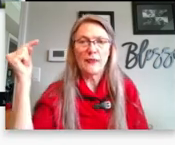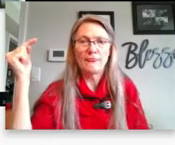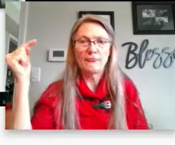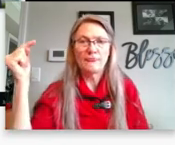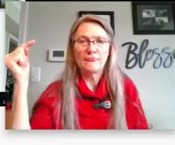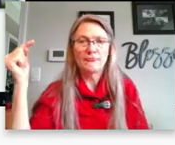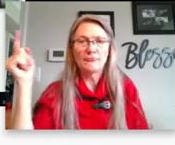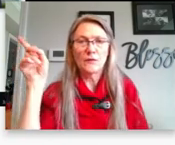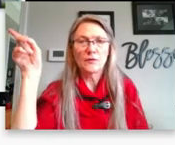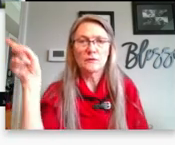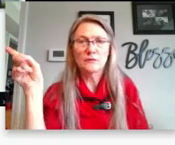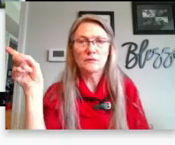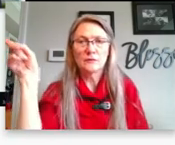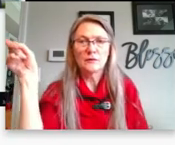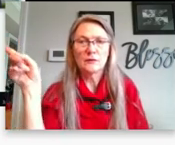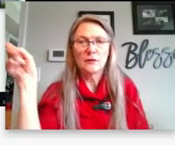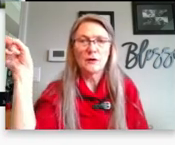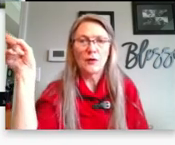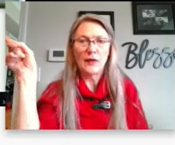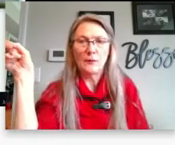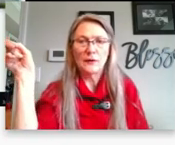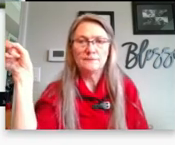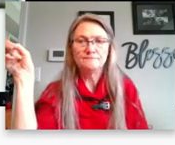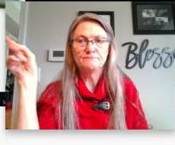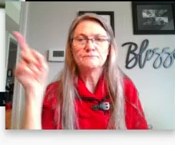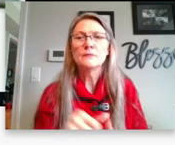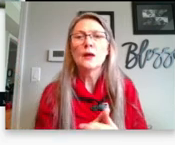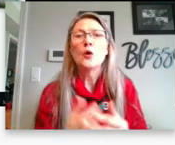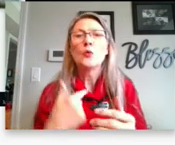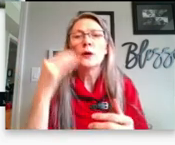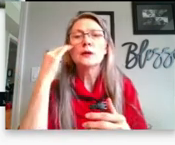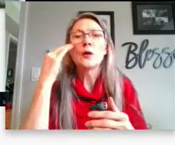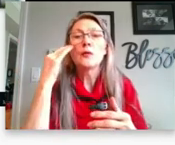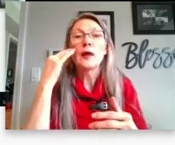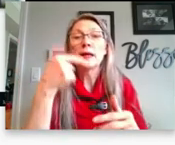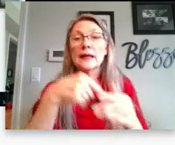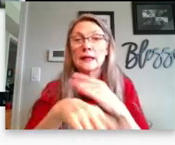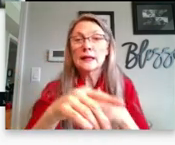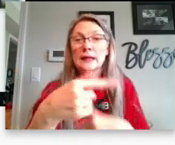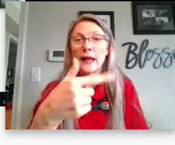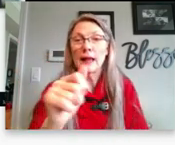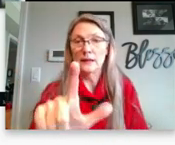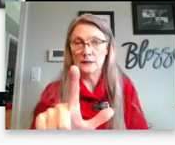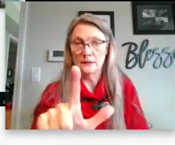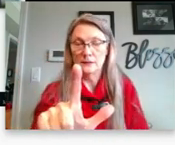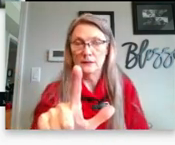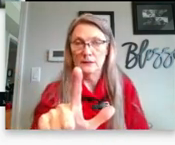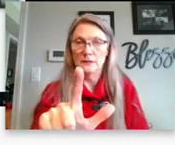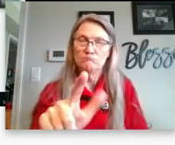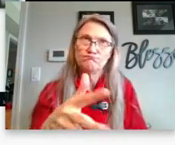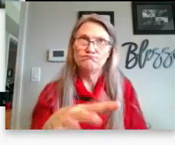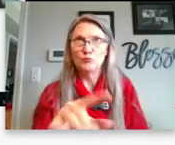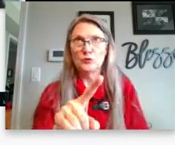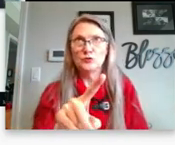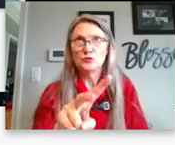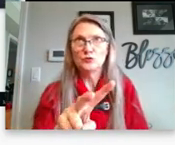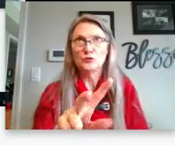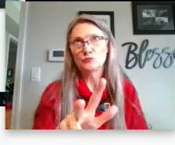left, or if we look at this one, we know that in a gallon there are, let's see, 1,